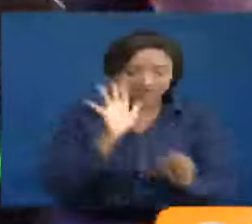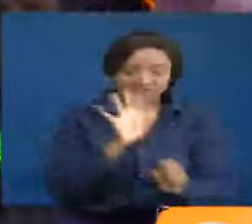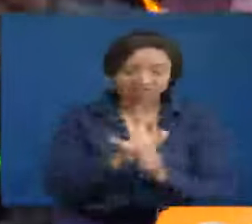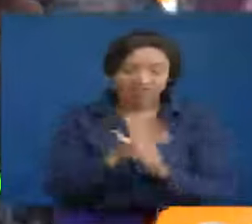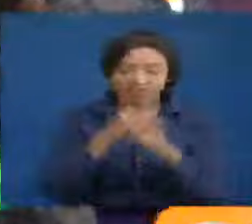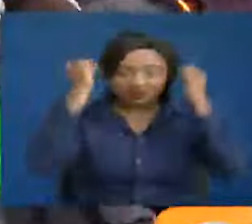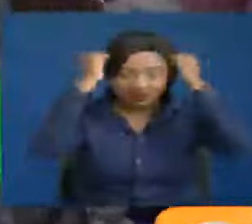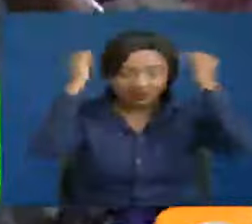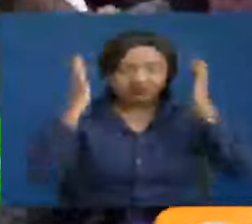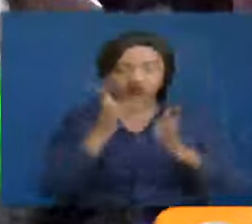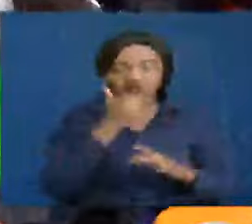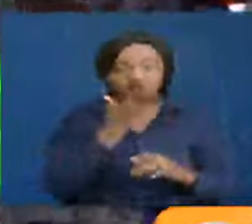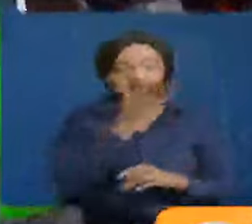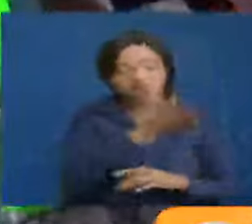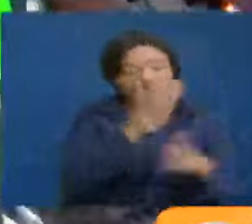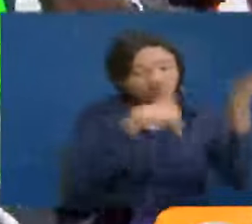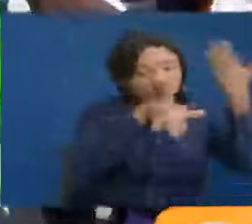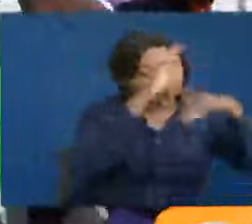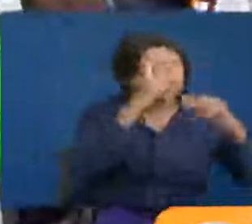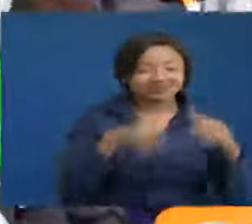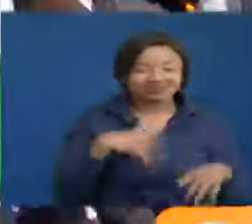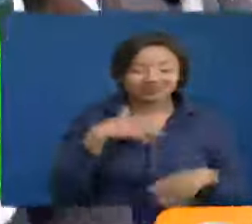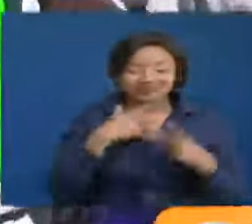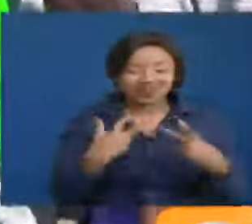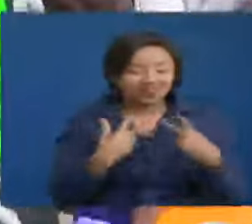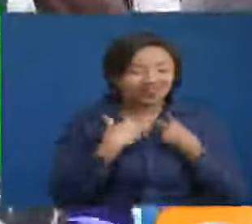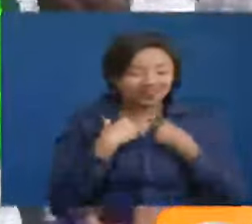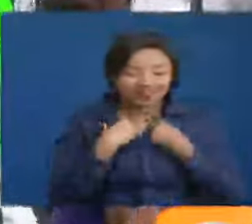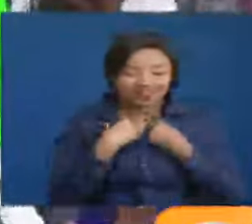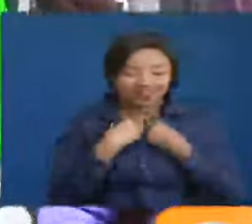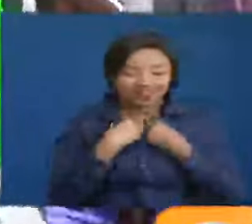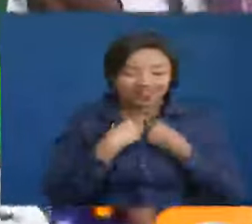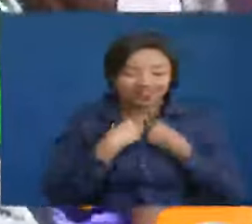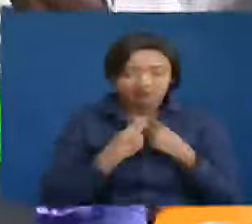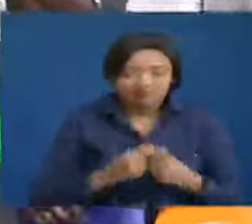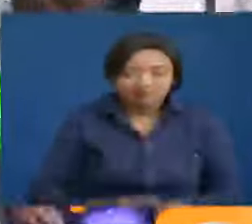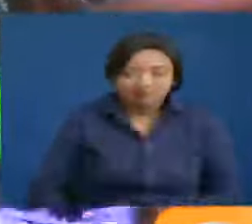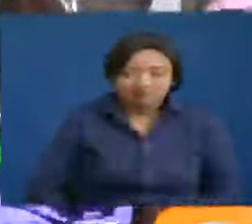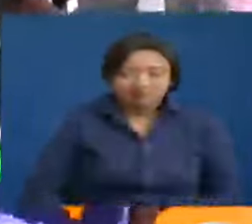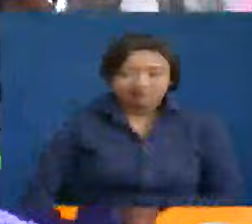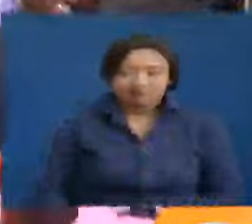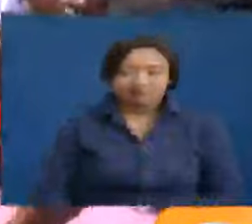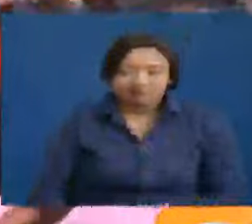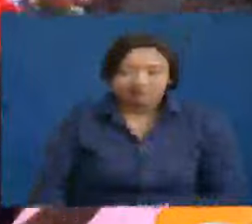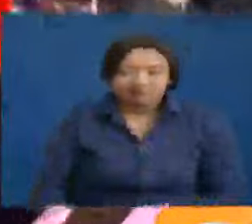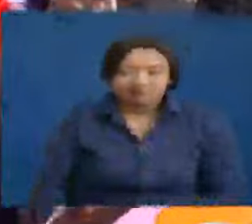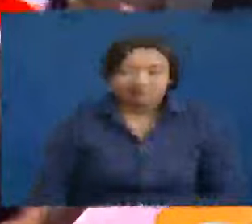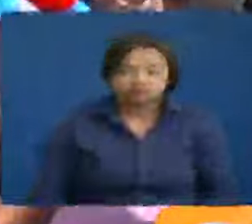who remain stranded at various public universities across the country.